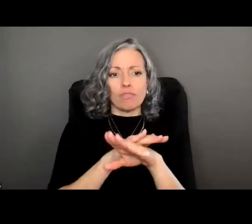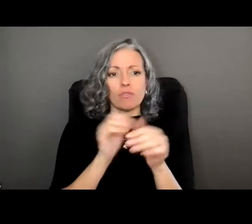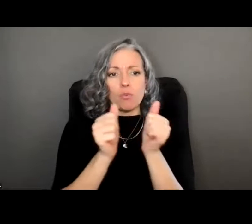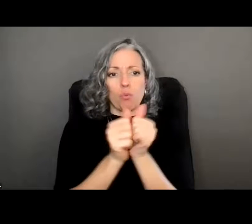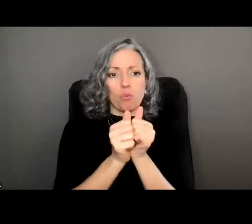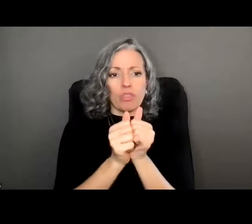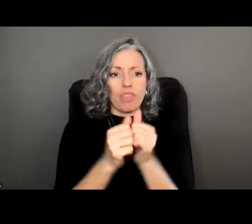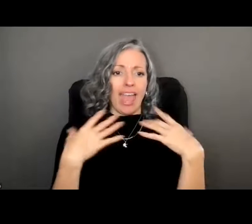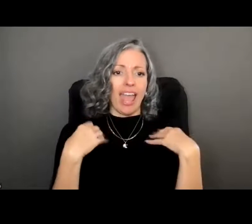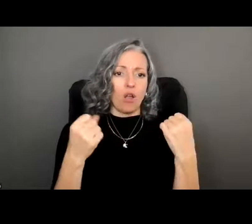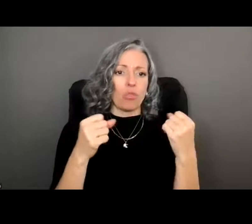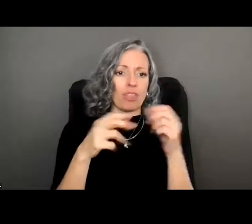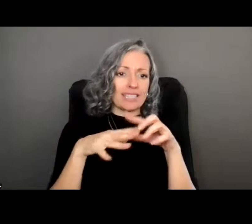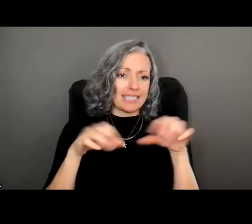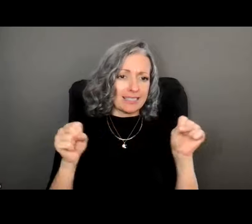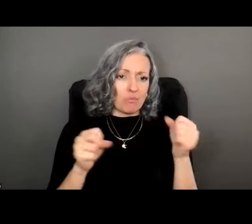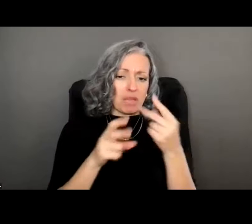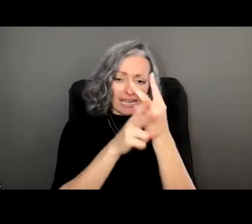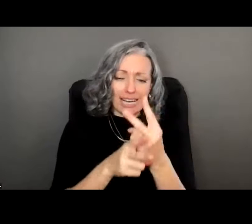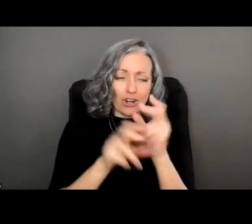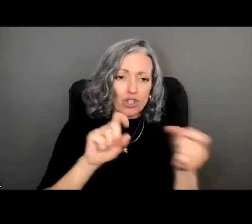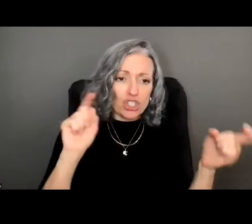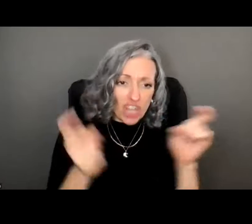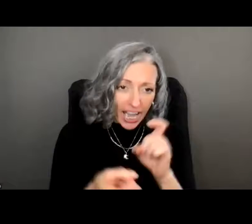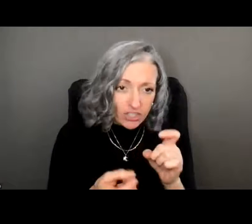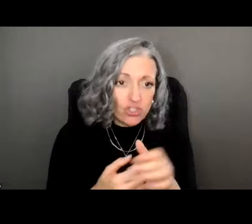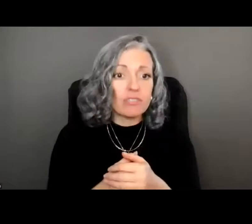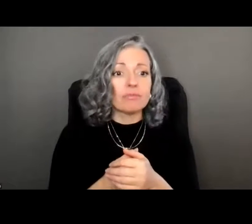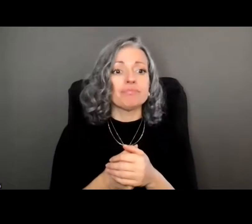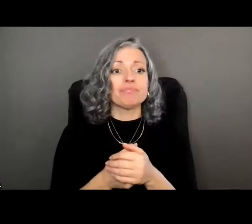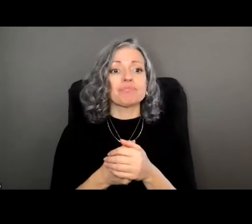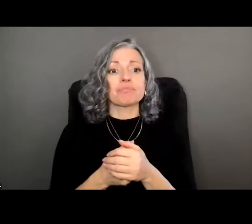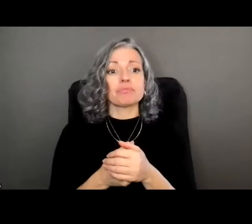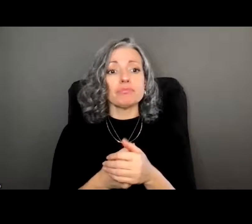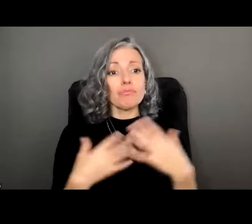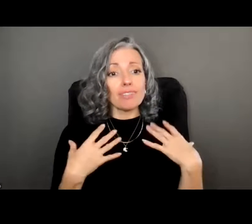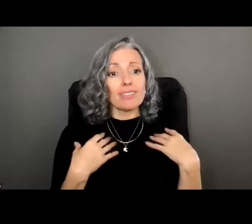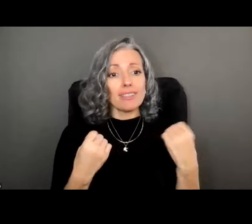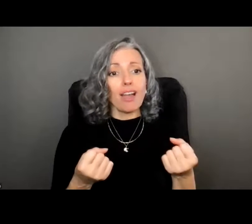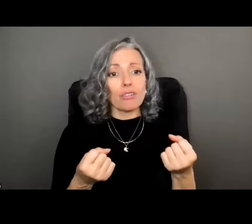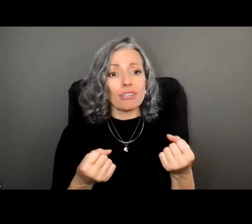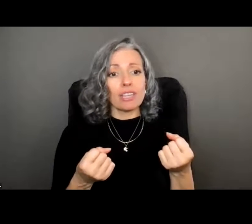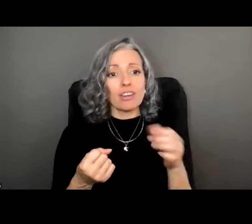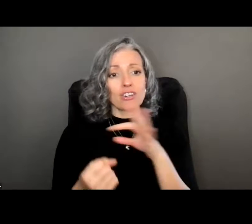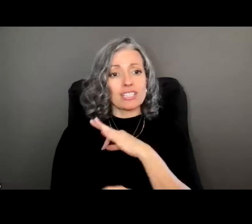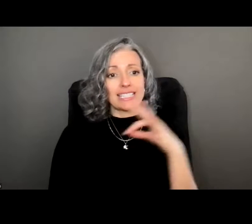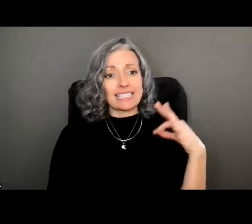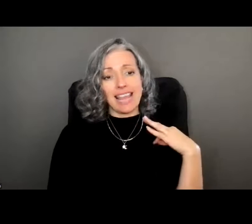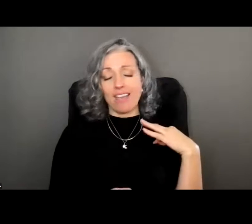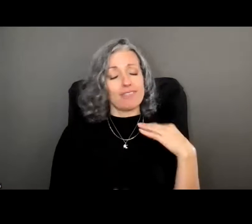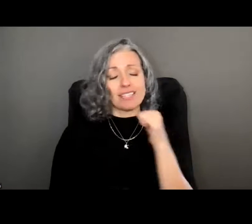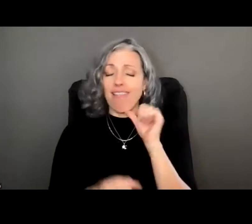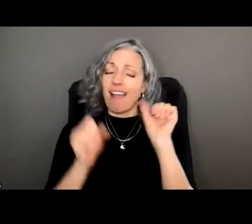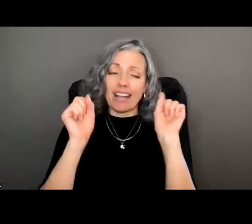could change if the rest of the healthcare system staff are not able